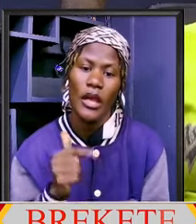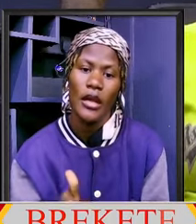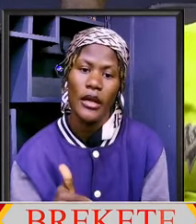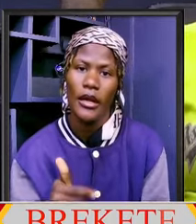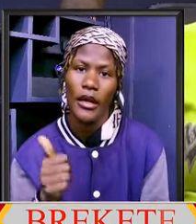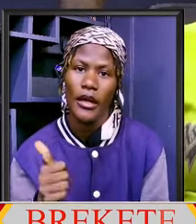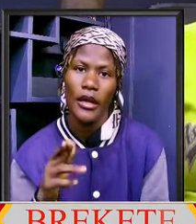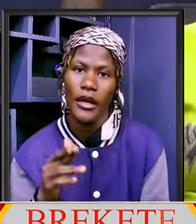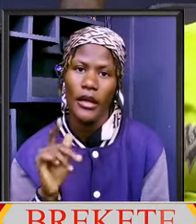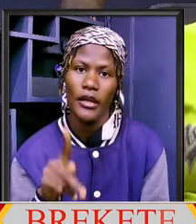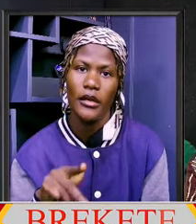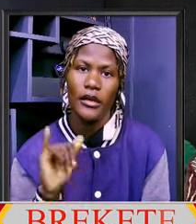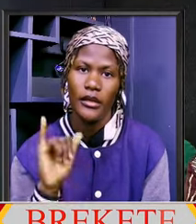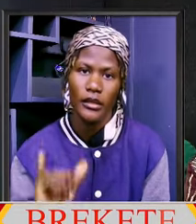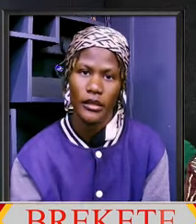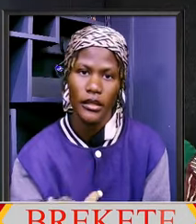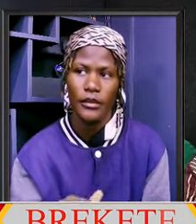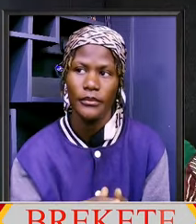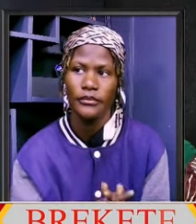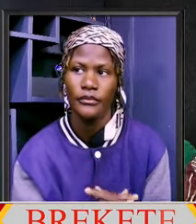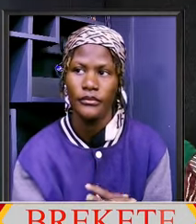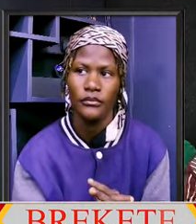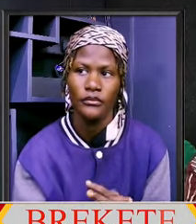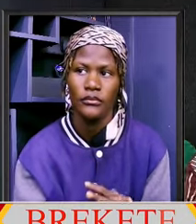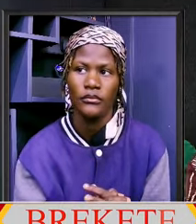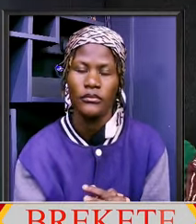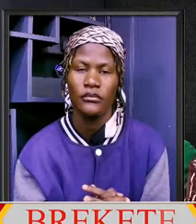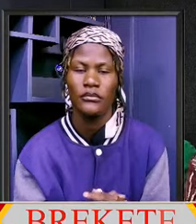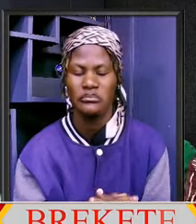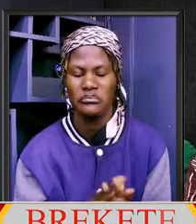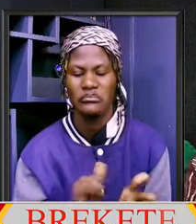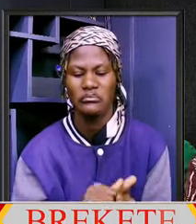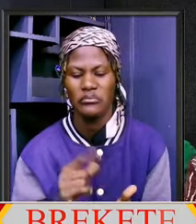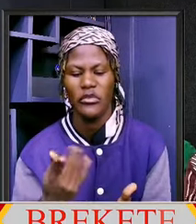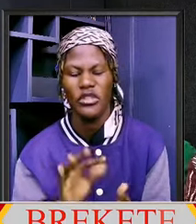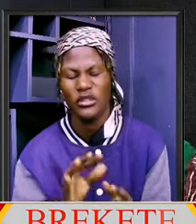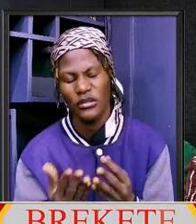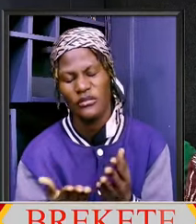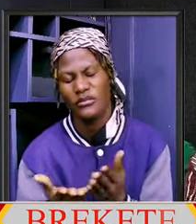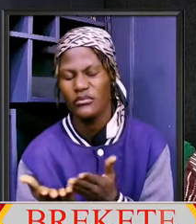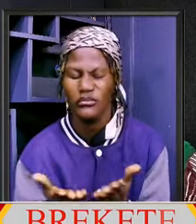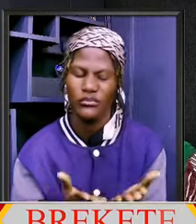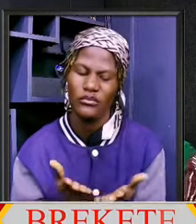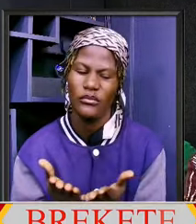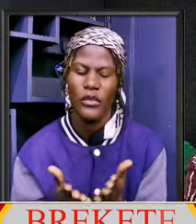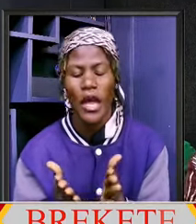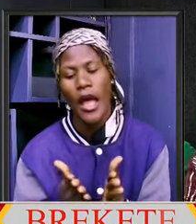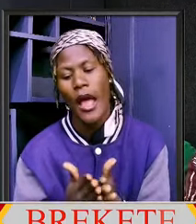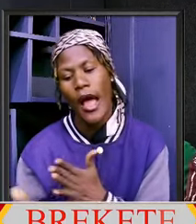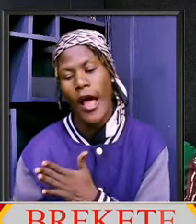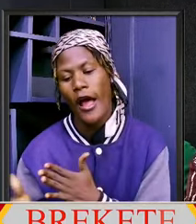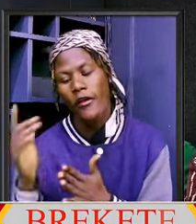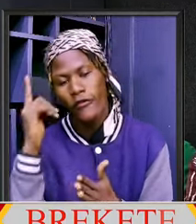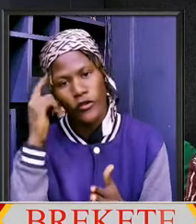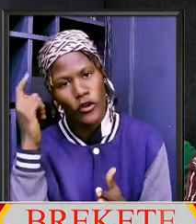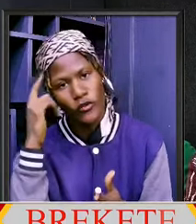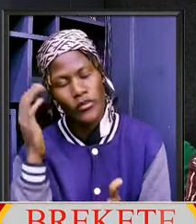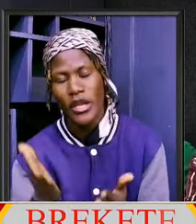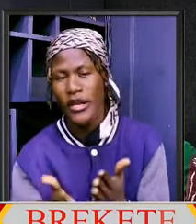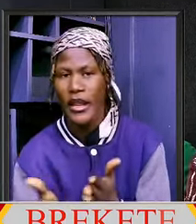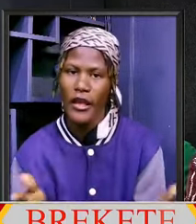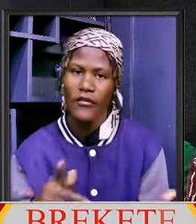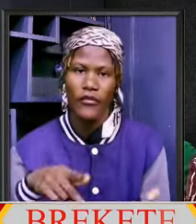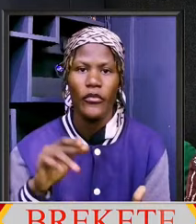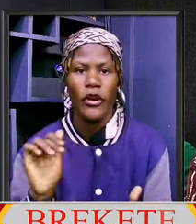Garichi. That one, half current, half government, half private.